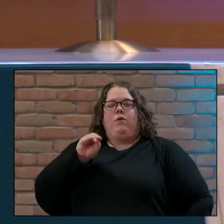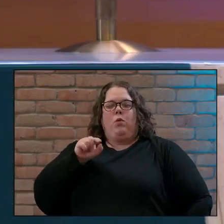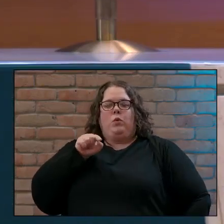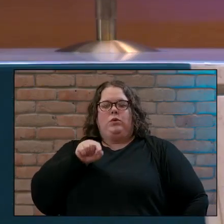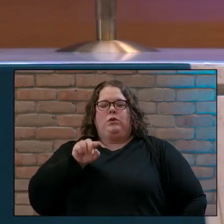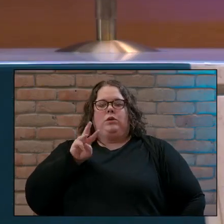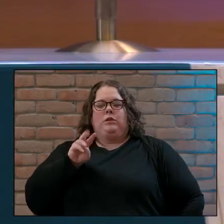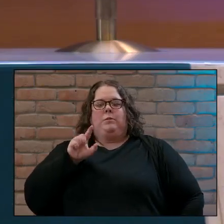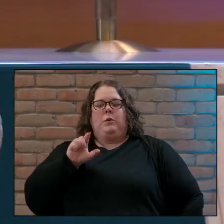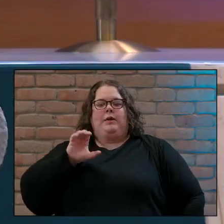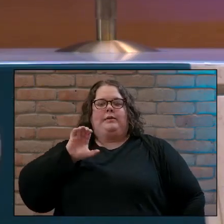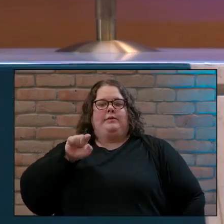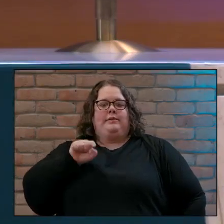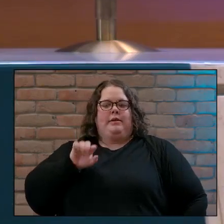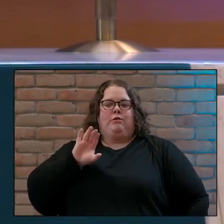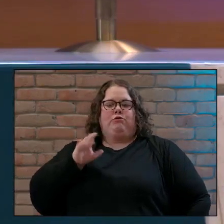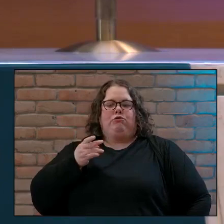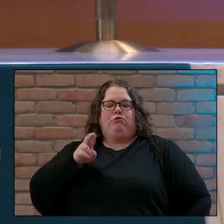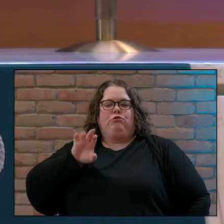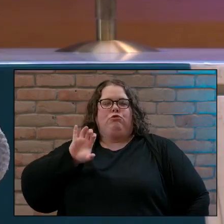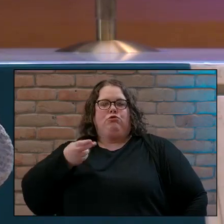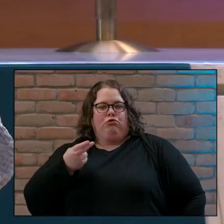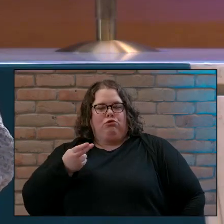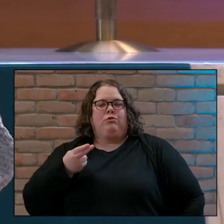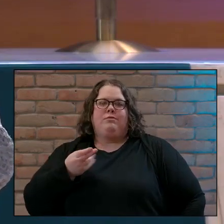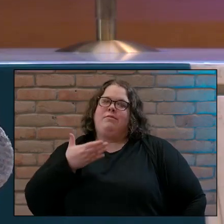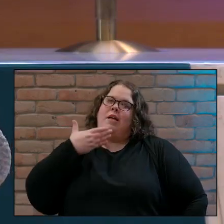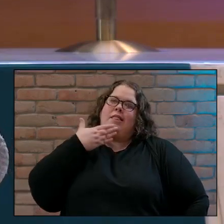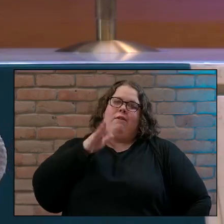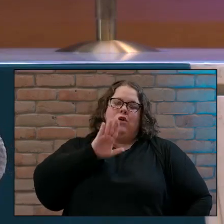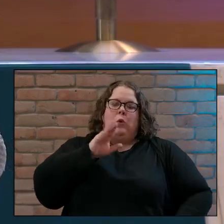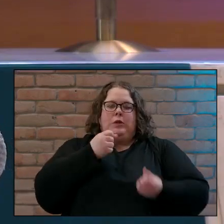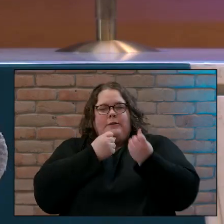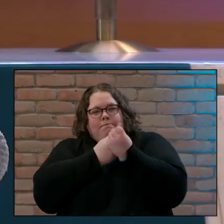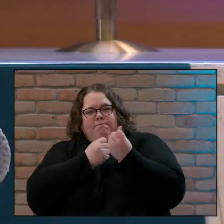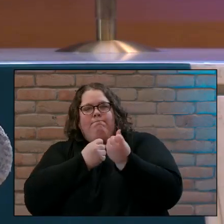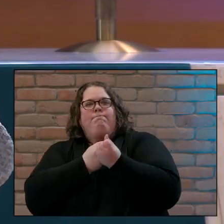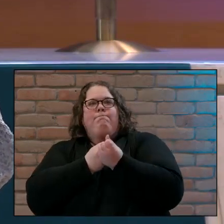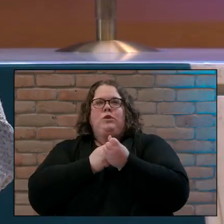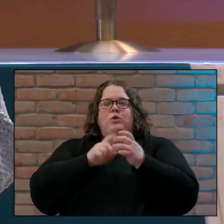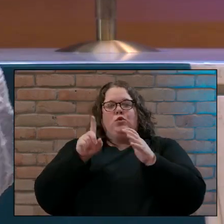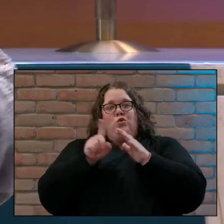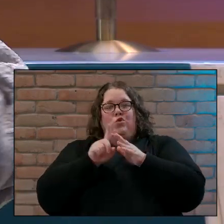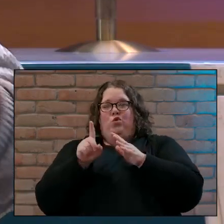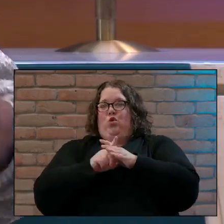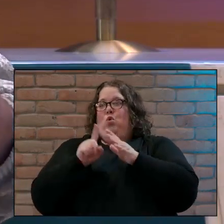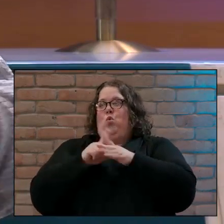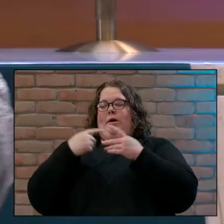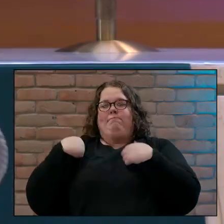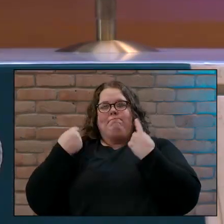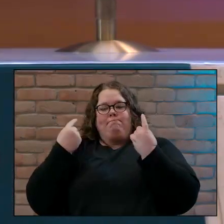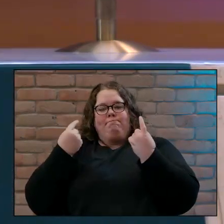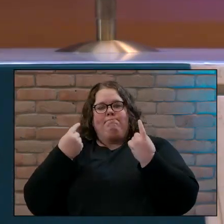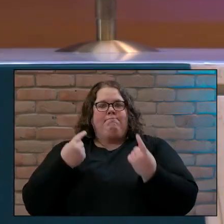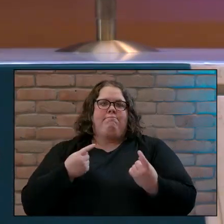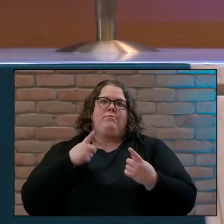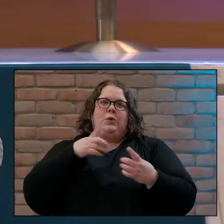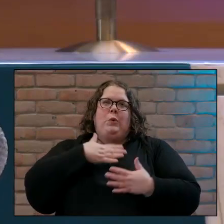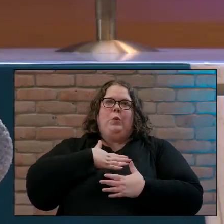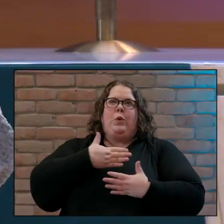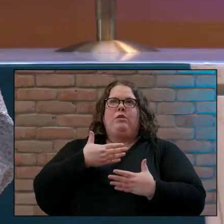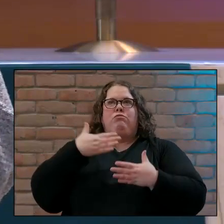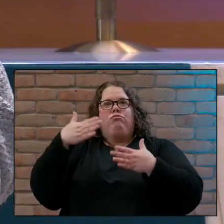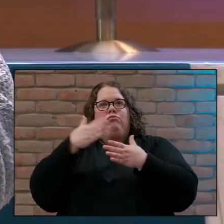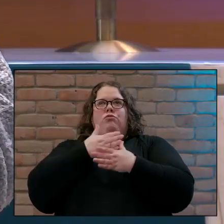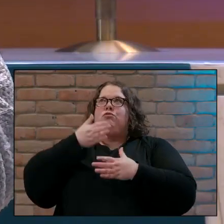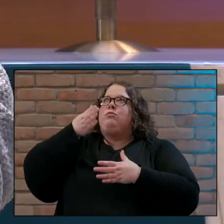info.wlc.church. Thank you for the ways that you show up. Thank you for your willingness to serve and to share God's love with